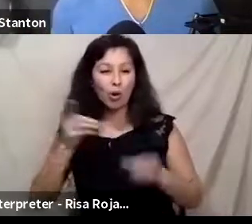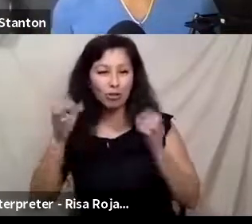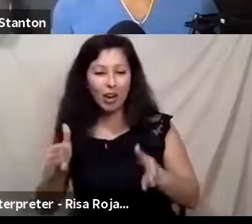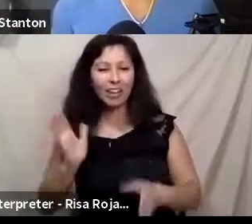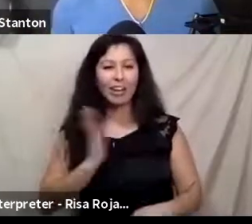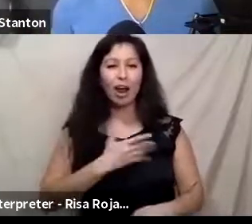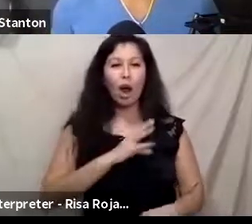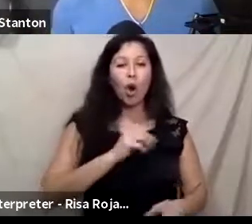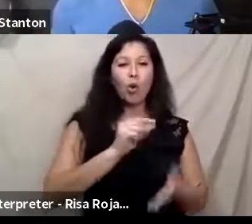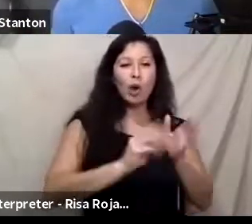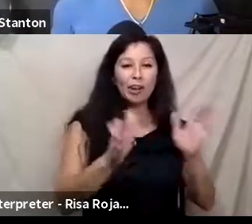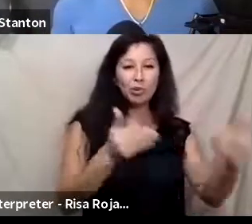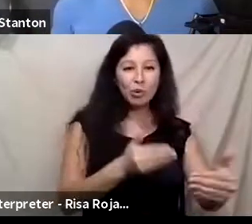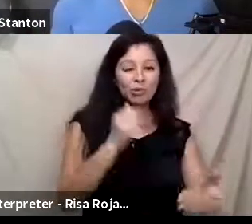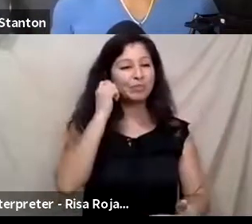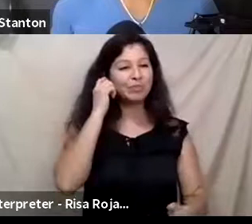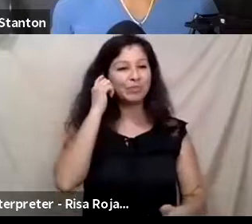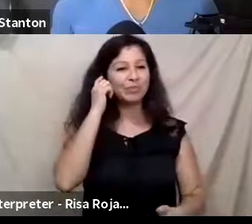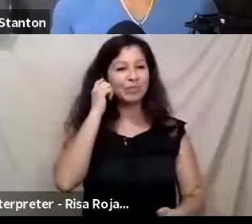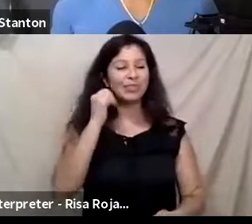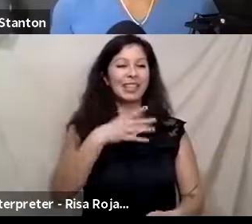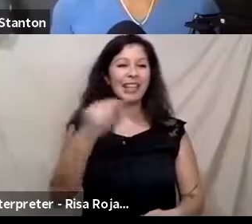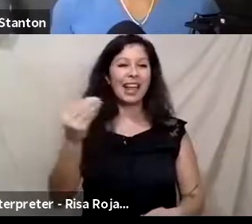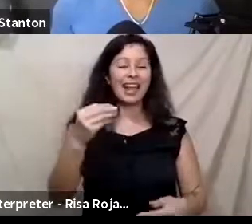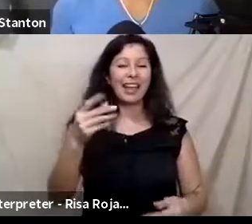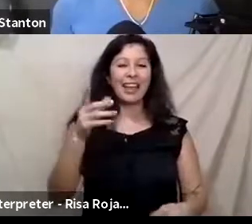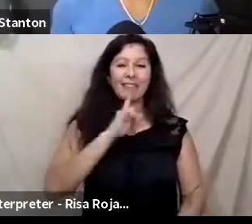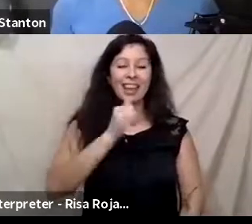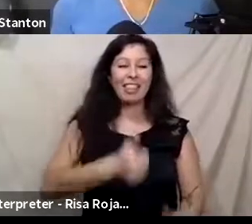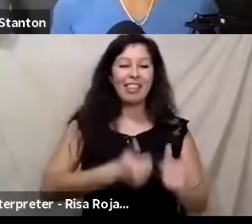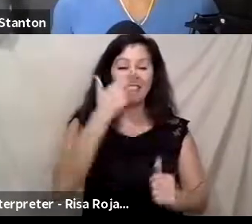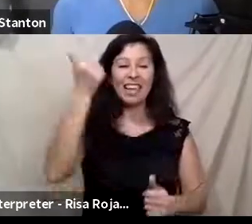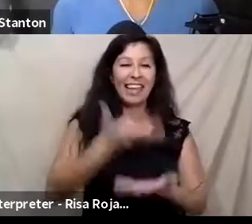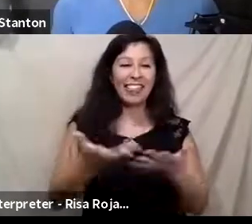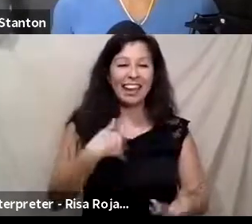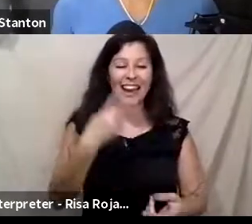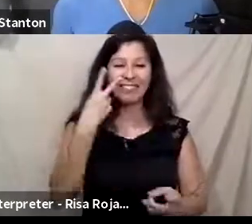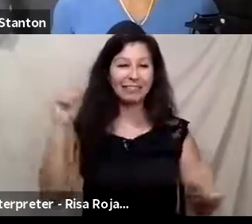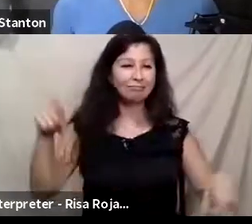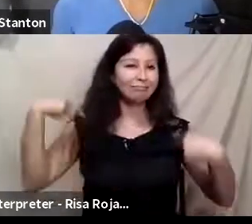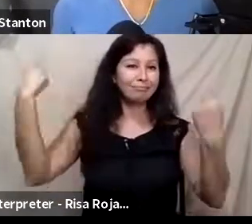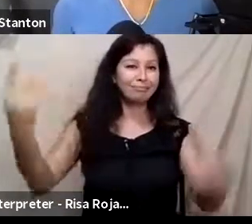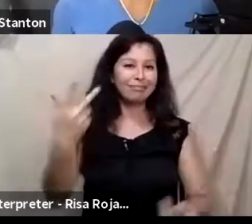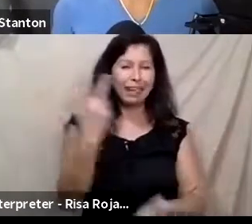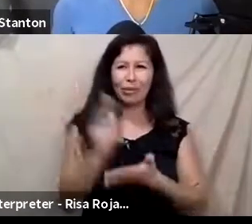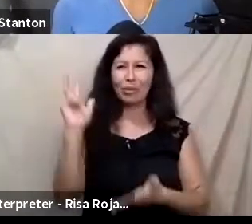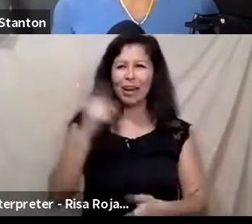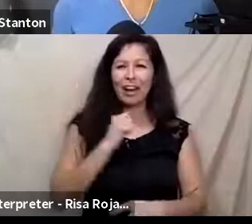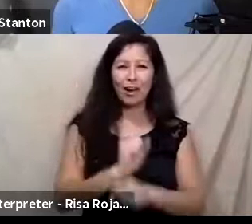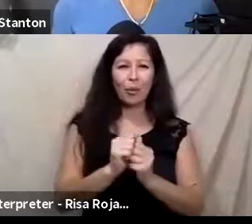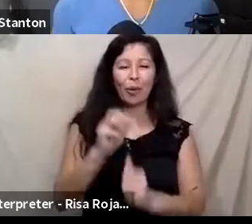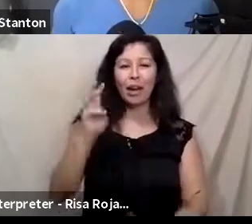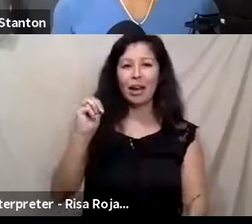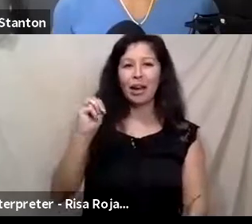American writing room. And it is lights out, the funniest thing I have ever seen in my life. So what was it, 3 weeks ago, I was working with